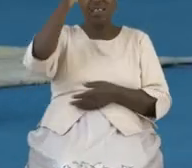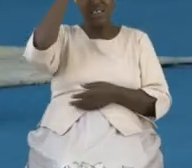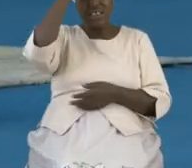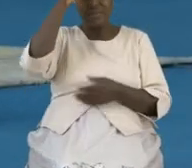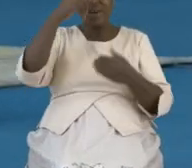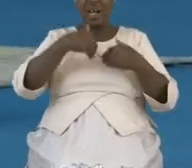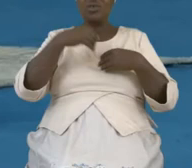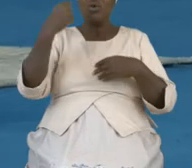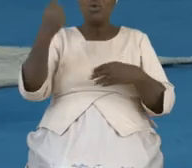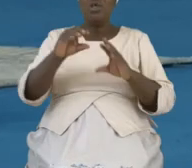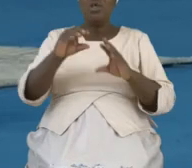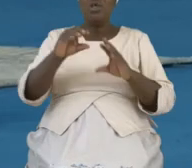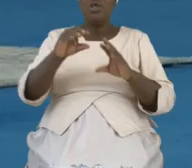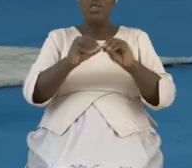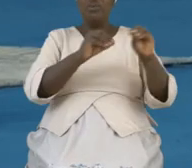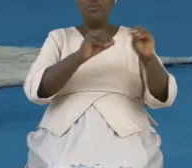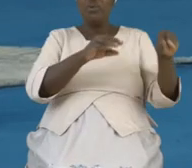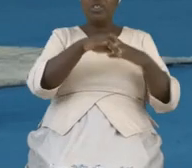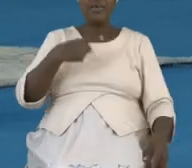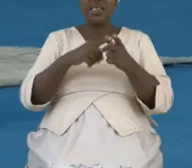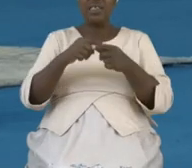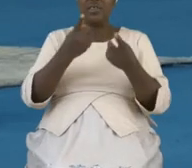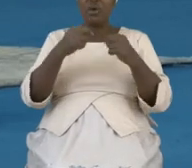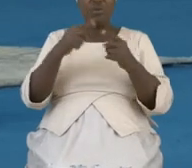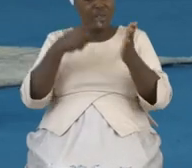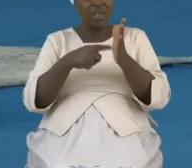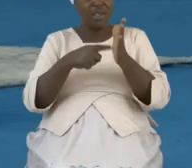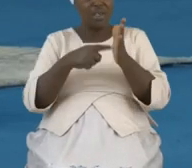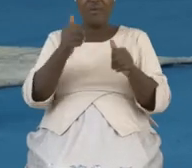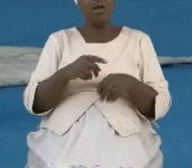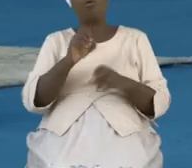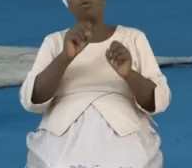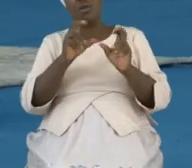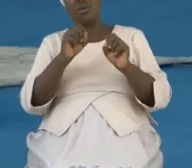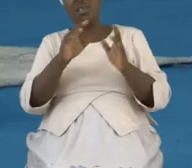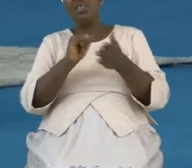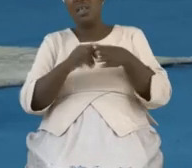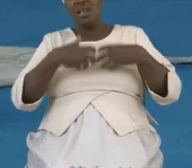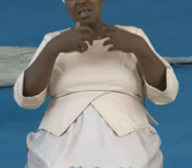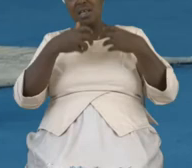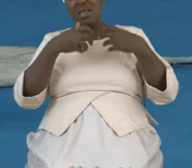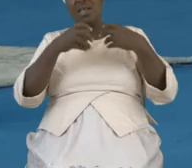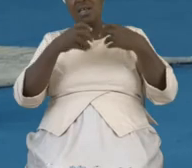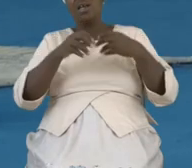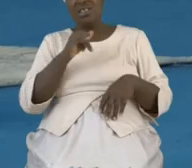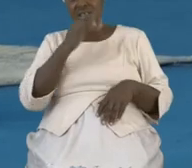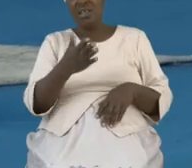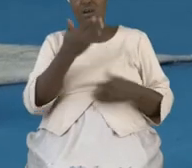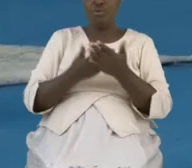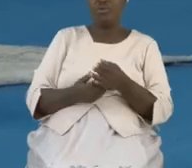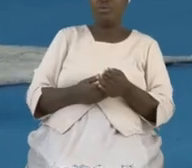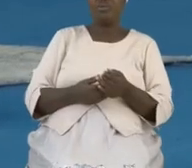life and is coming to check up? Okay, the anger I deposited there is still there, intact. I have